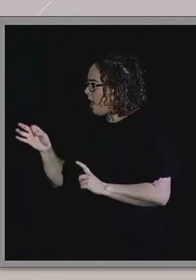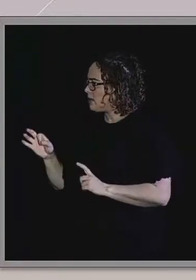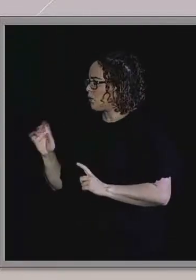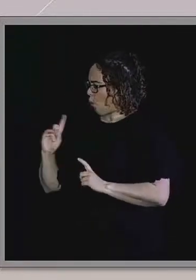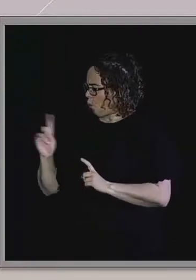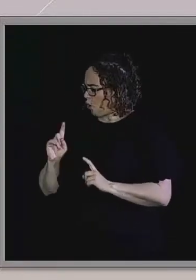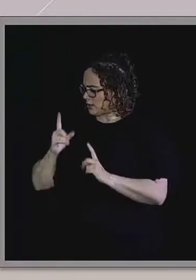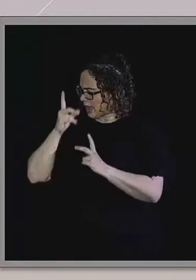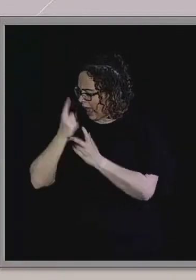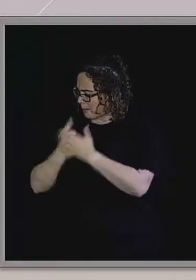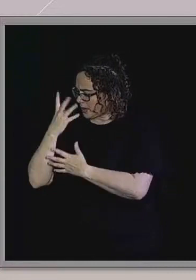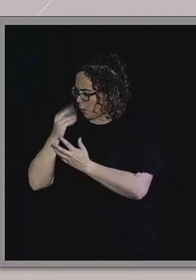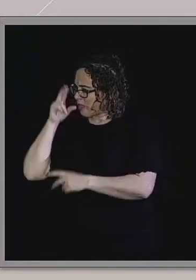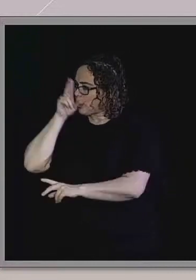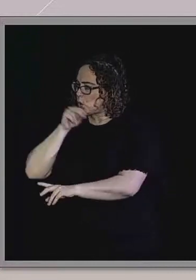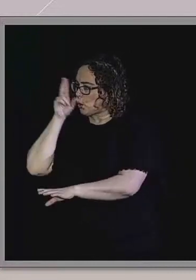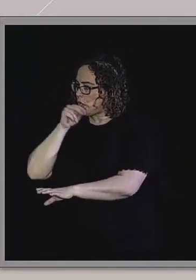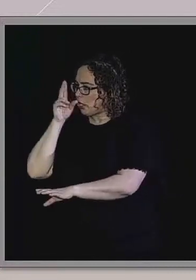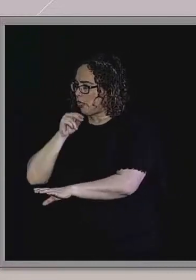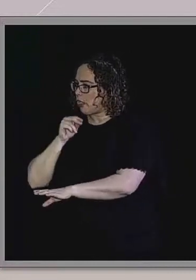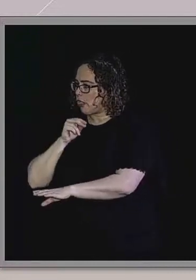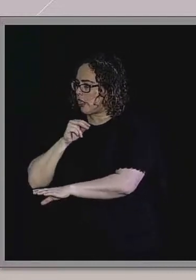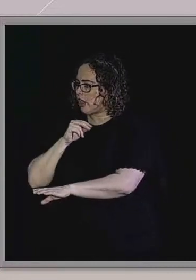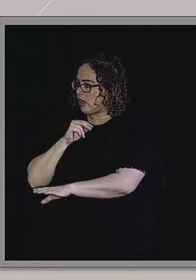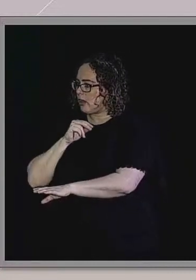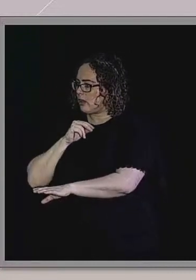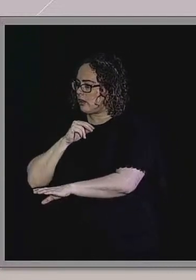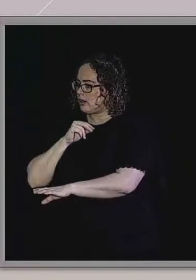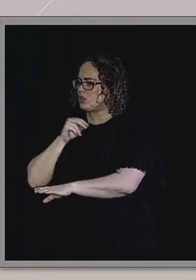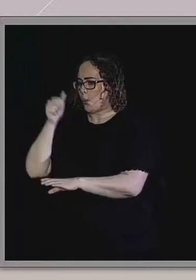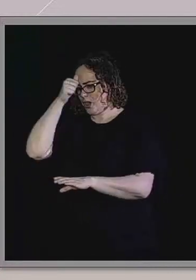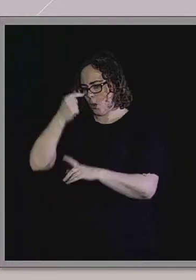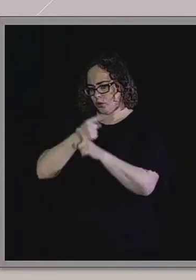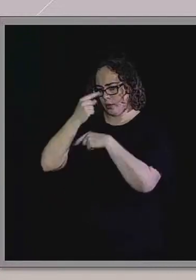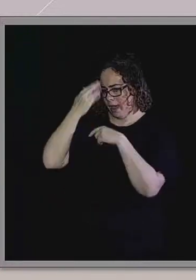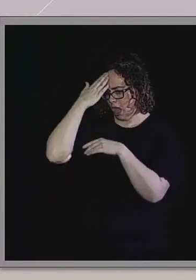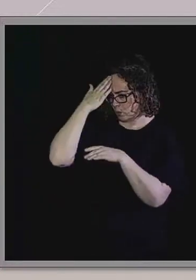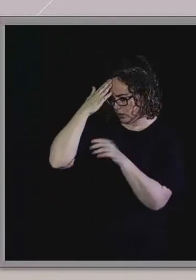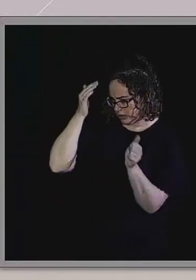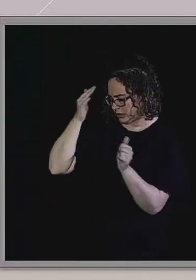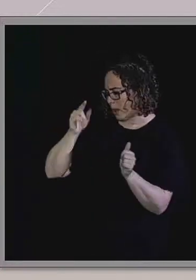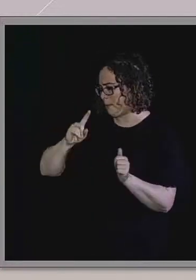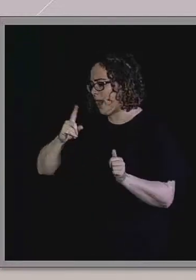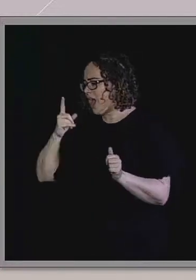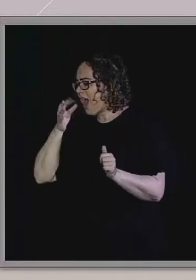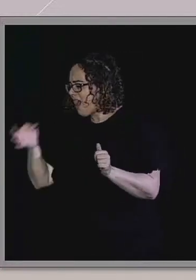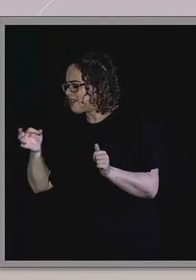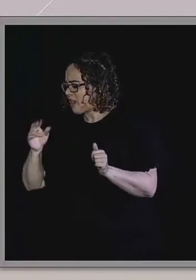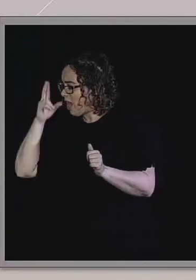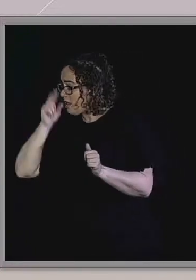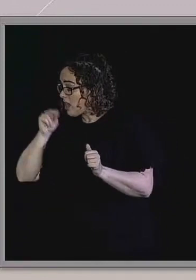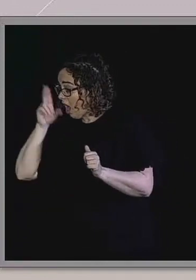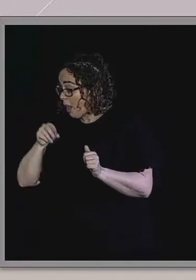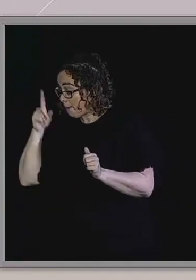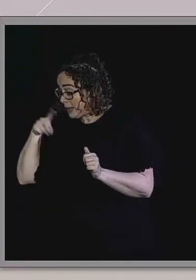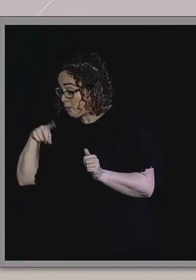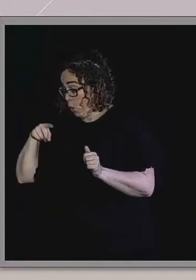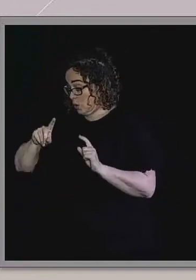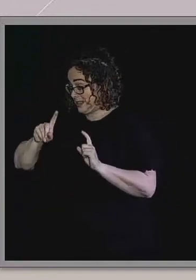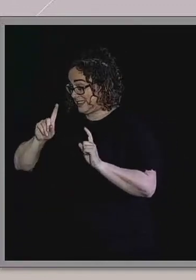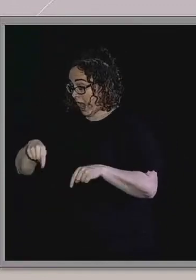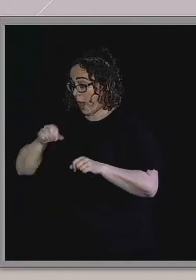what the older Ned sheet he said, but what's going to happen with the youth? Have you got a succession plan? Is there youth coming through, and are you doing